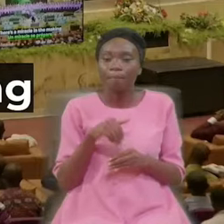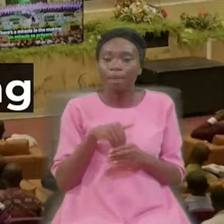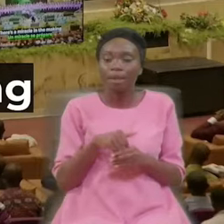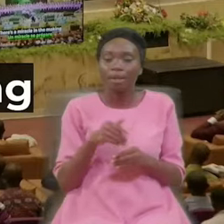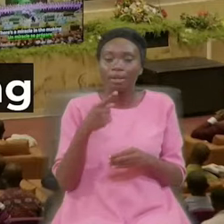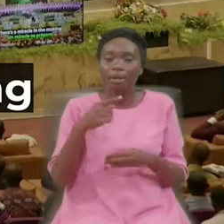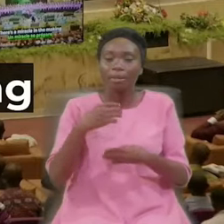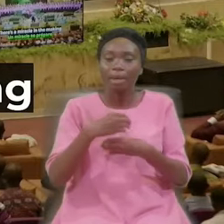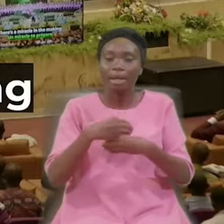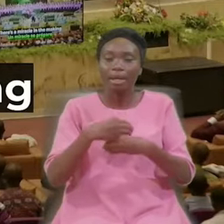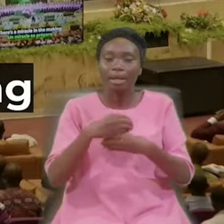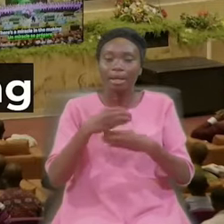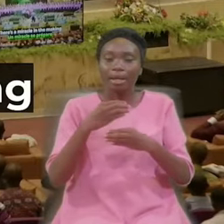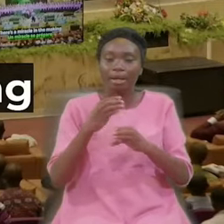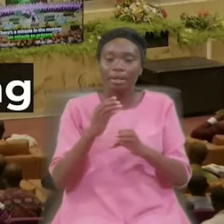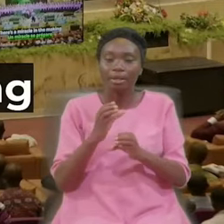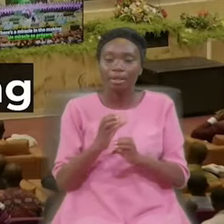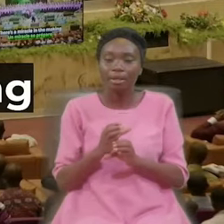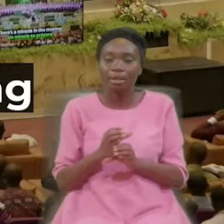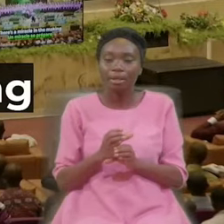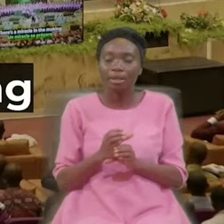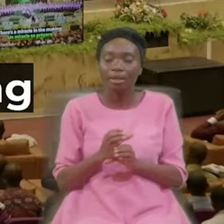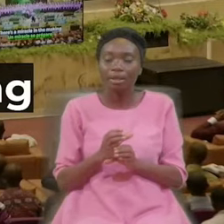miracle in the